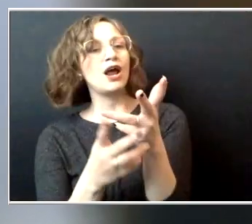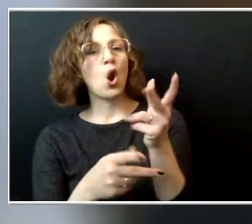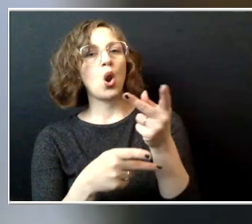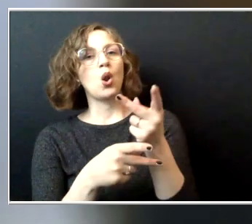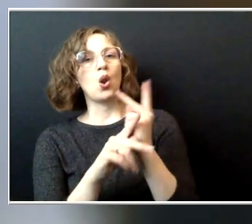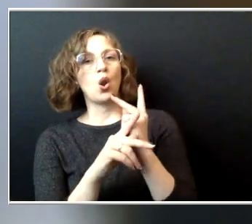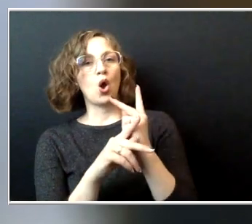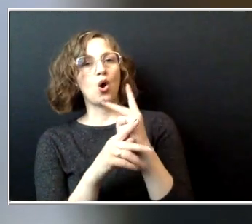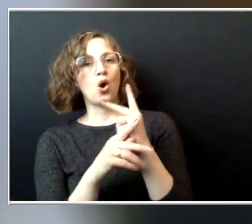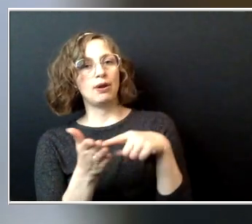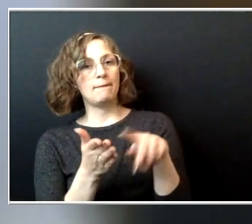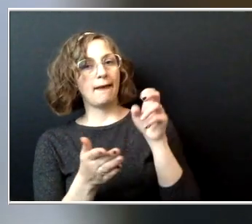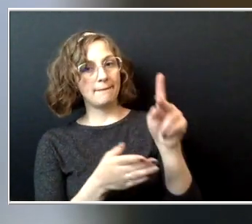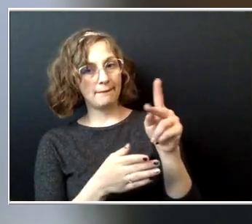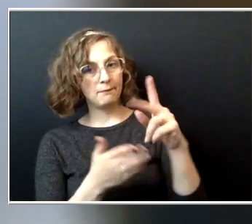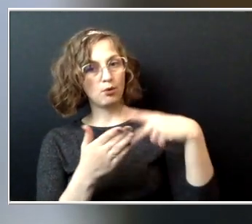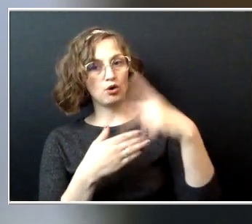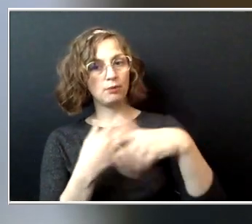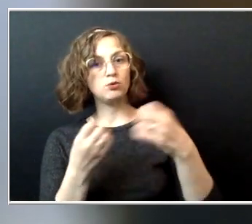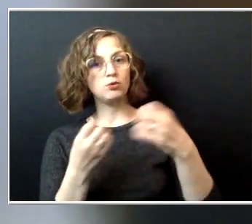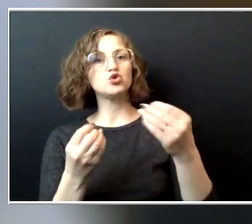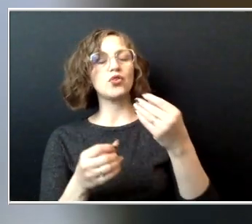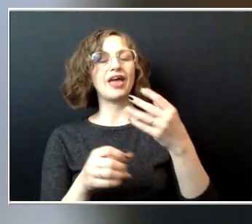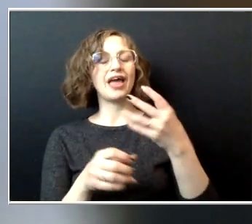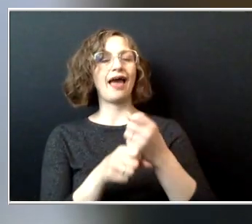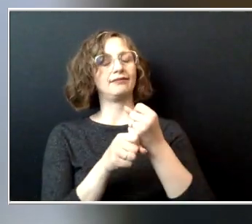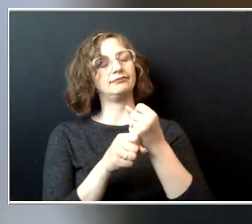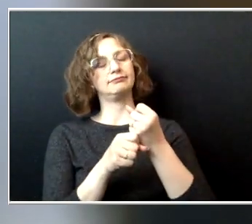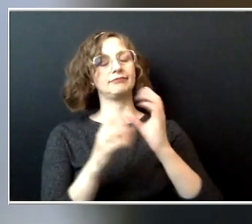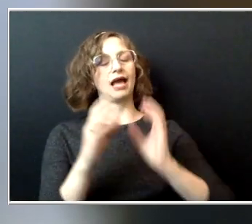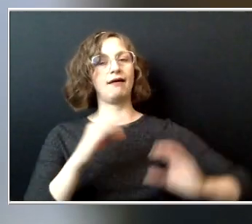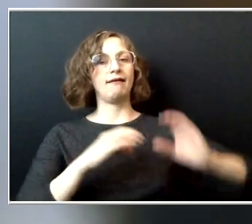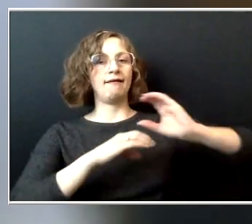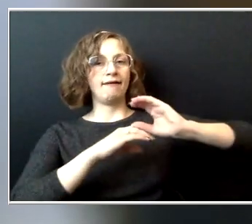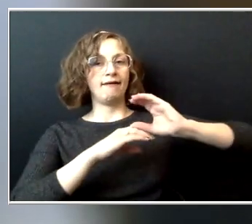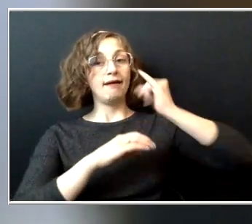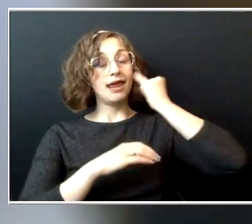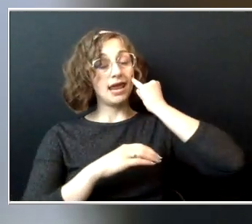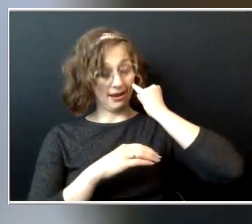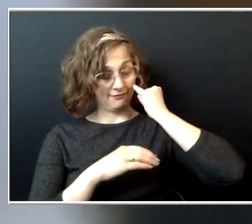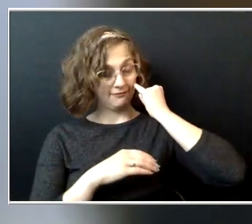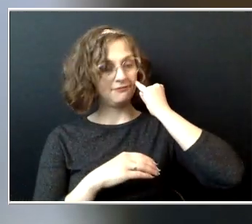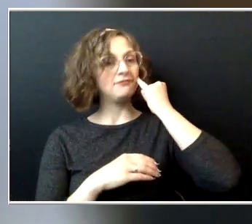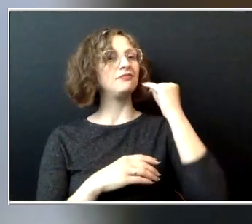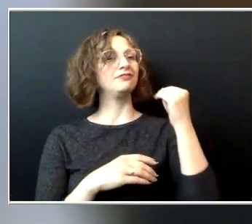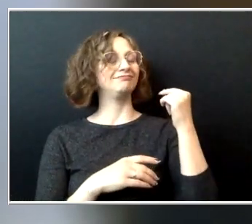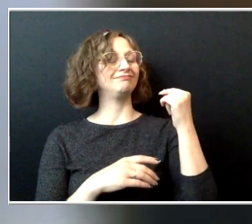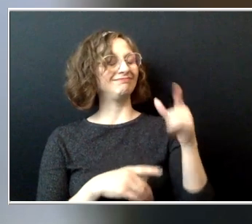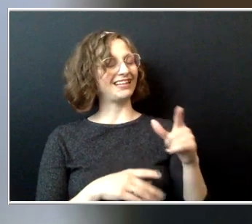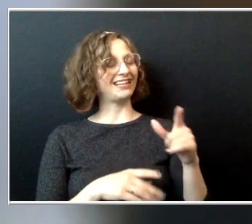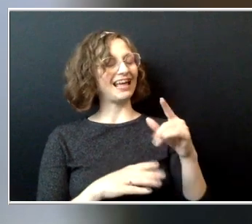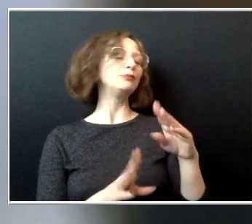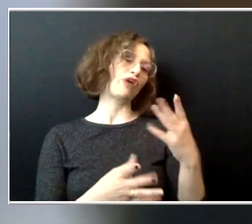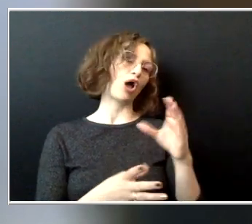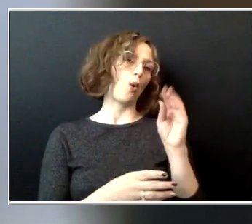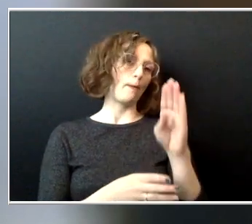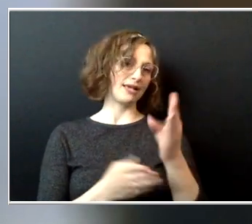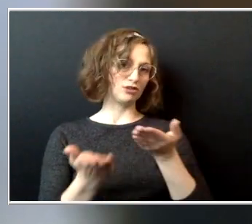if you provide obstetrical services, then I think that may also help. But the